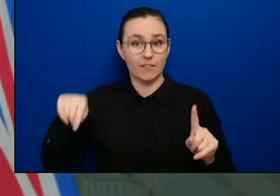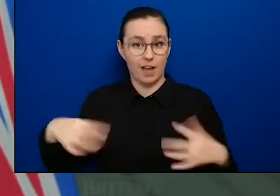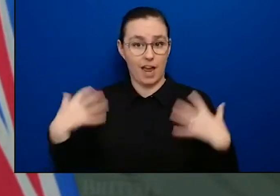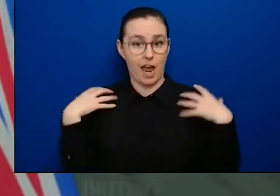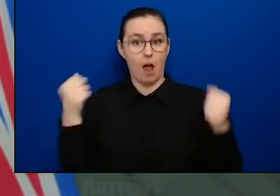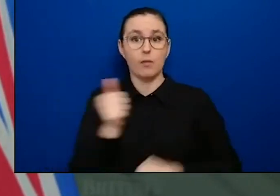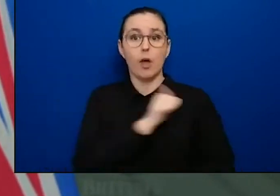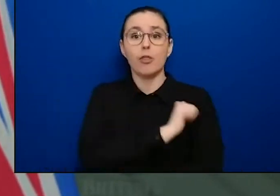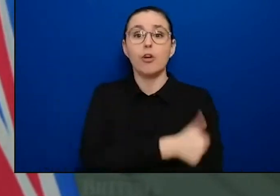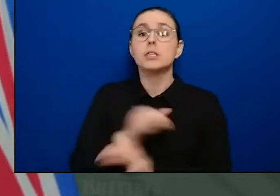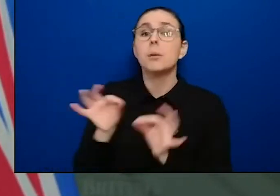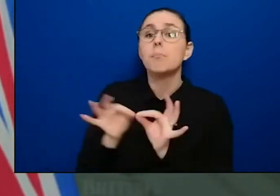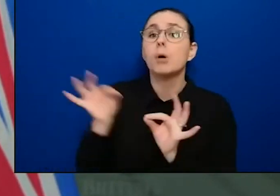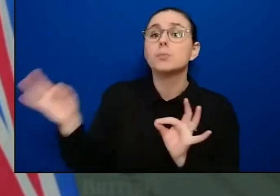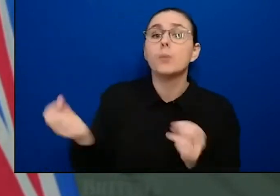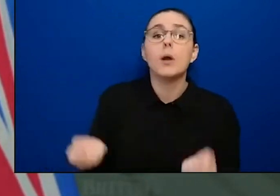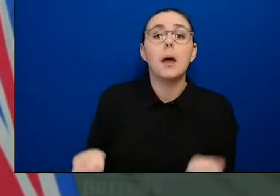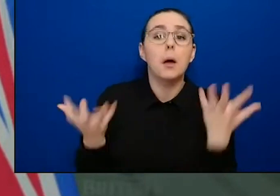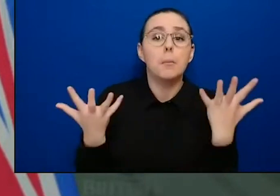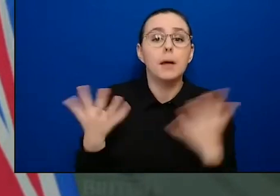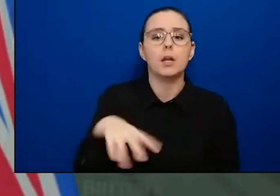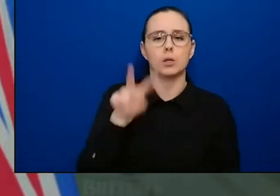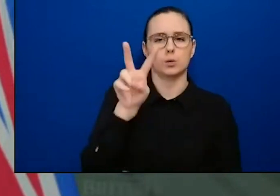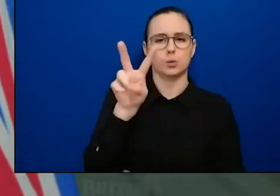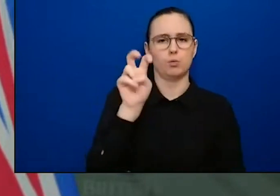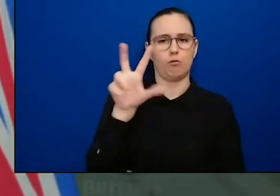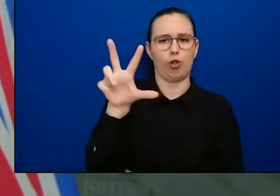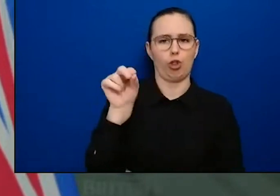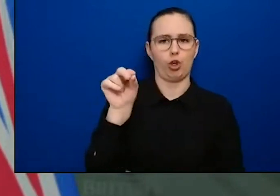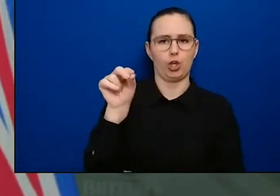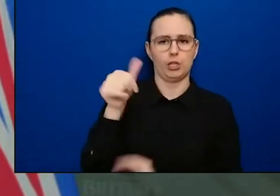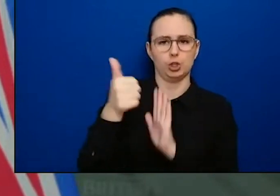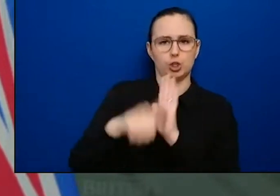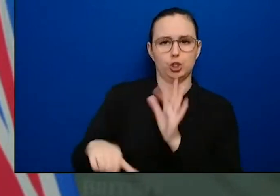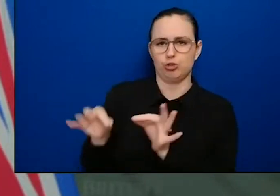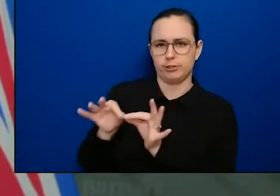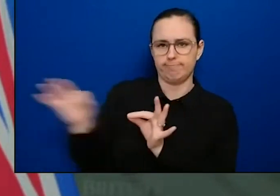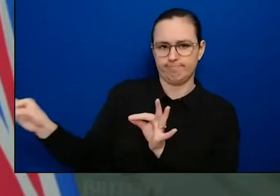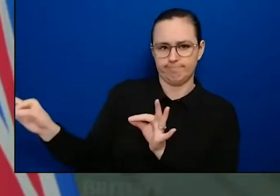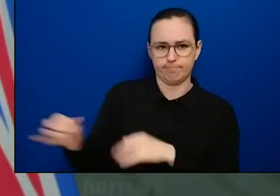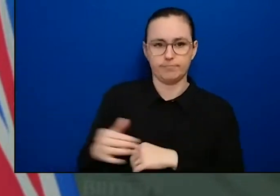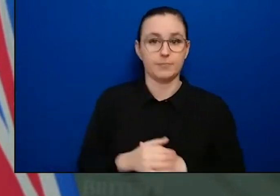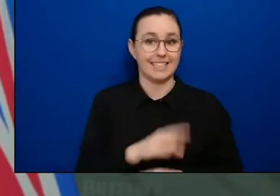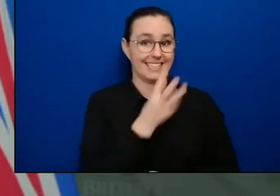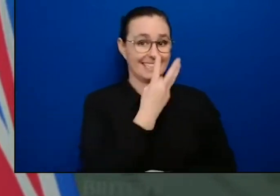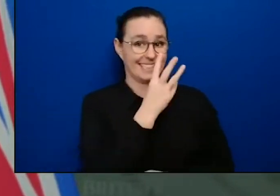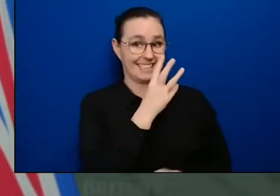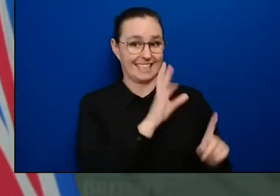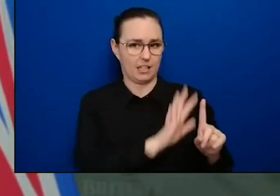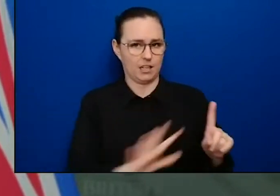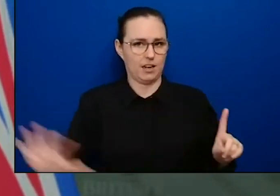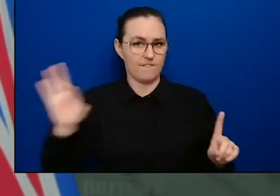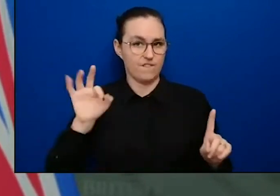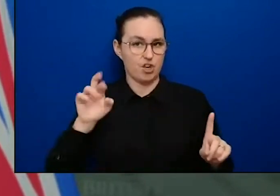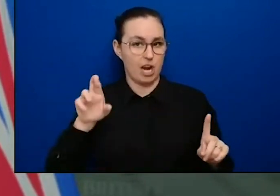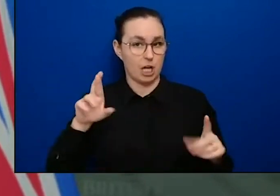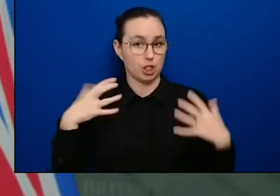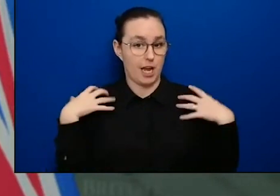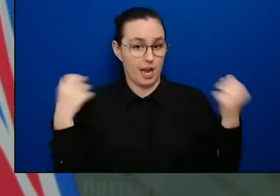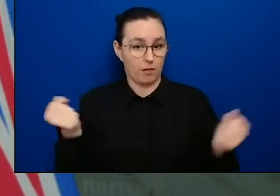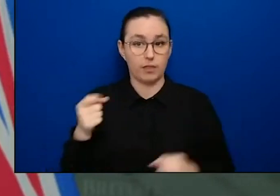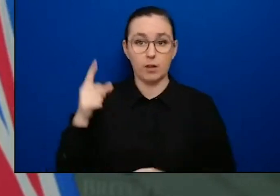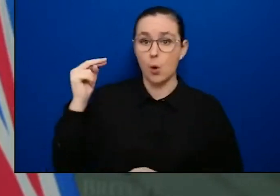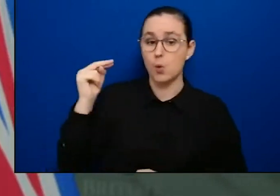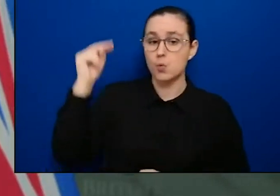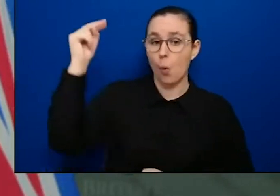postponed 230 non-urgent scheduled surgeries. That's 16 in Fraser Health, 17 in Northern Health, 4 in Vancouver Coastal